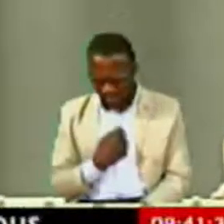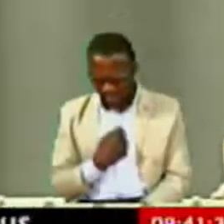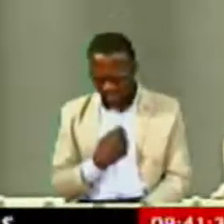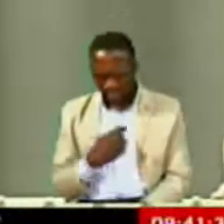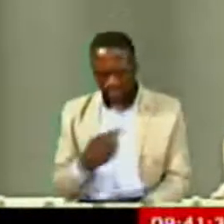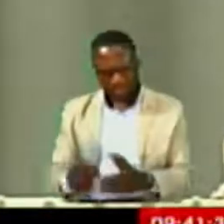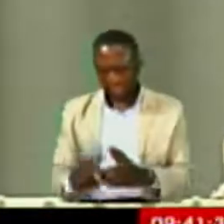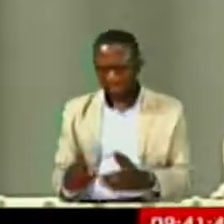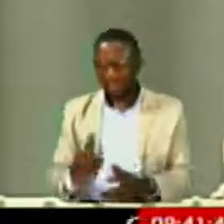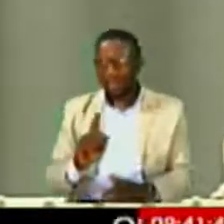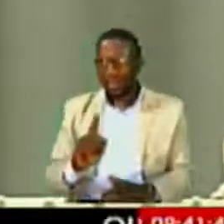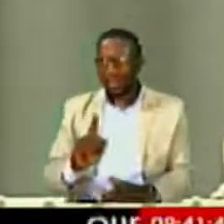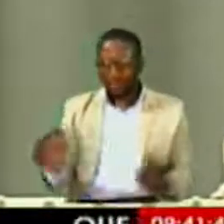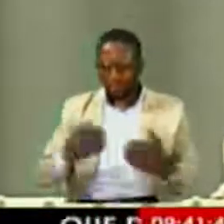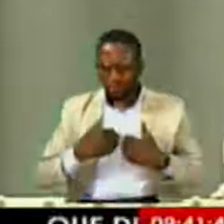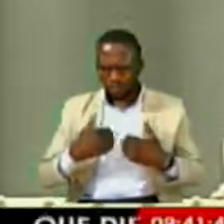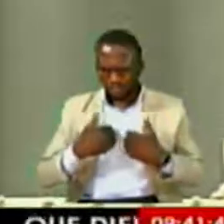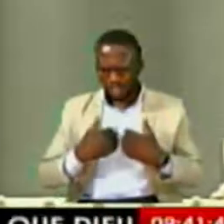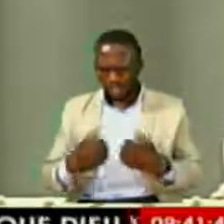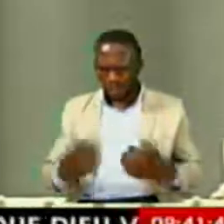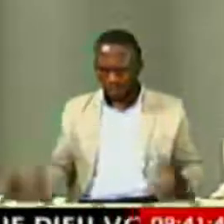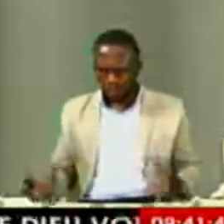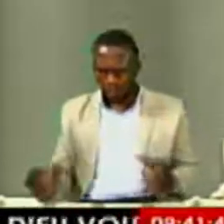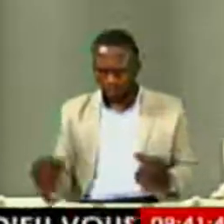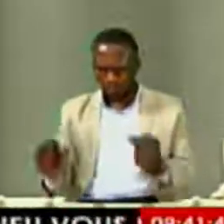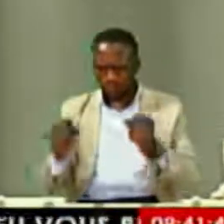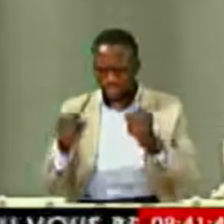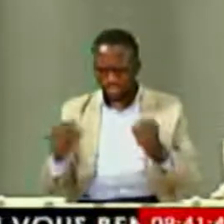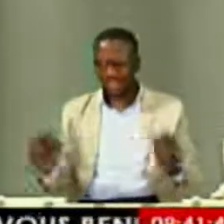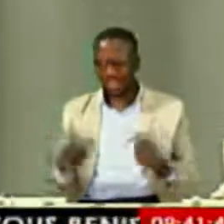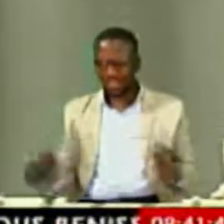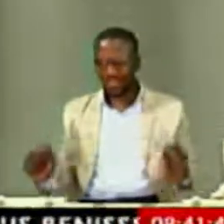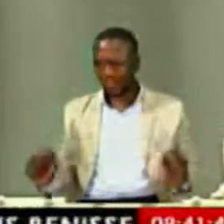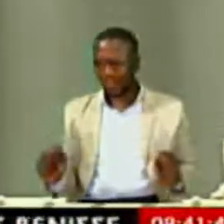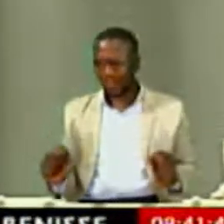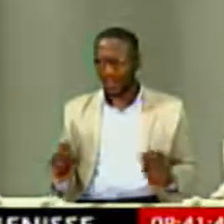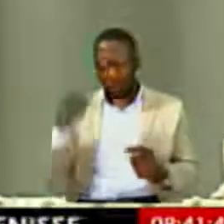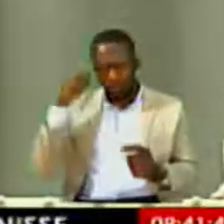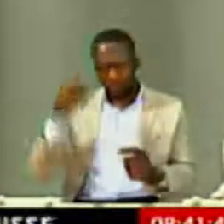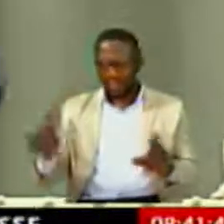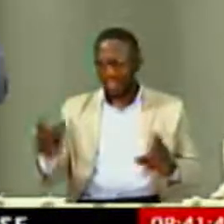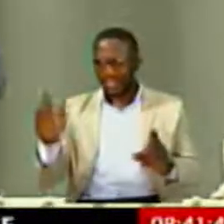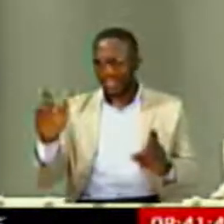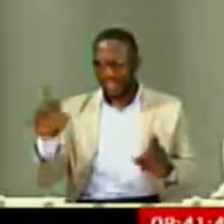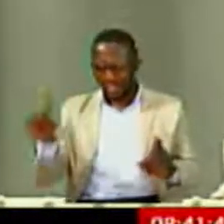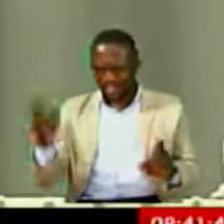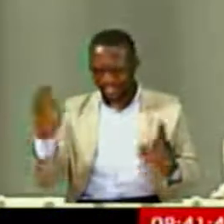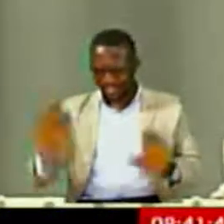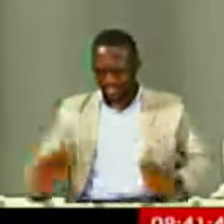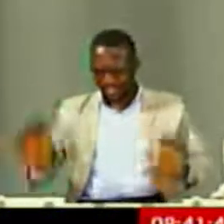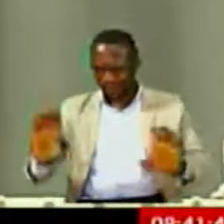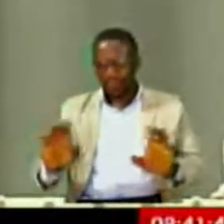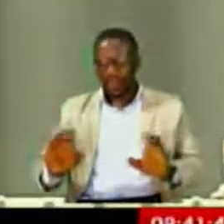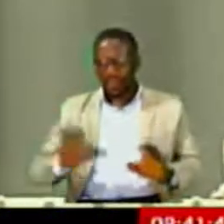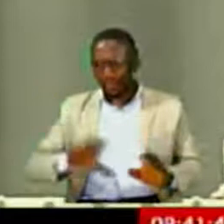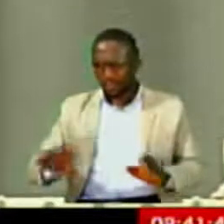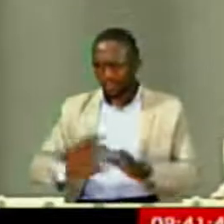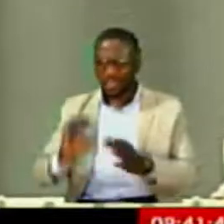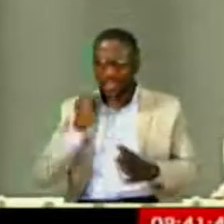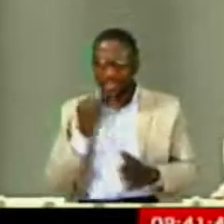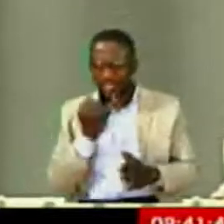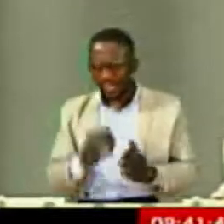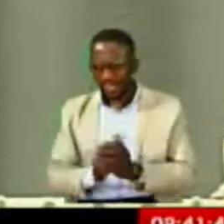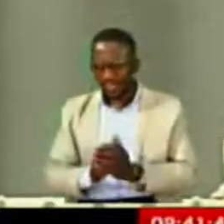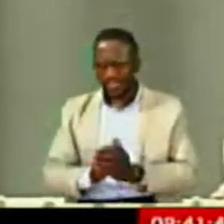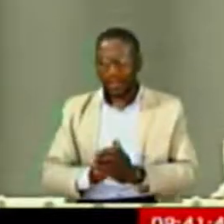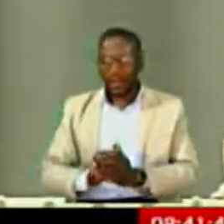hosts. Les enfants d'Israël ont abandonné ton alliance. Ils ont renversé tes autels. Ils ont tué tous